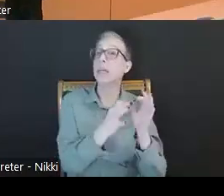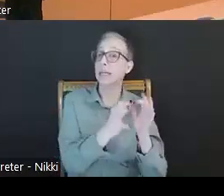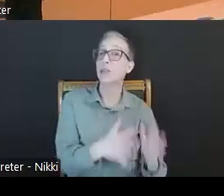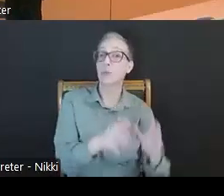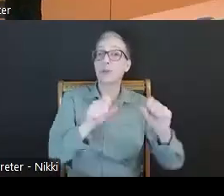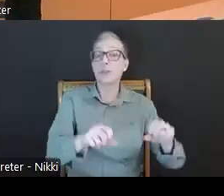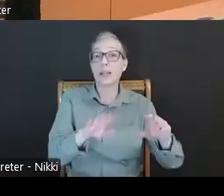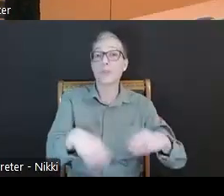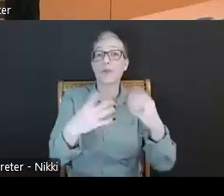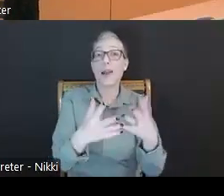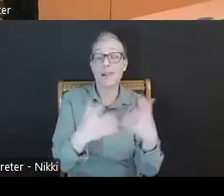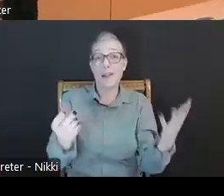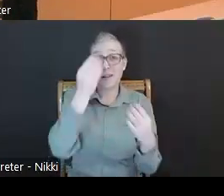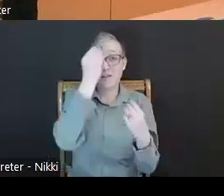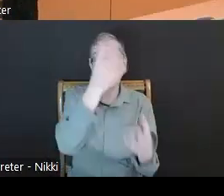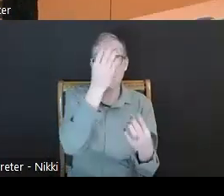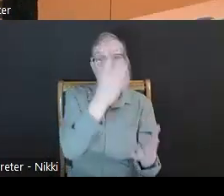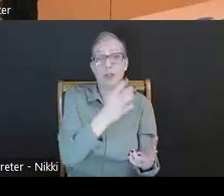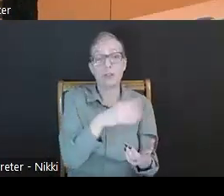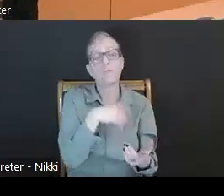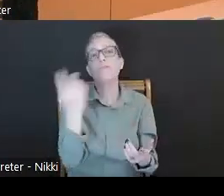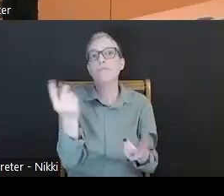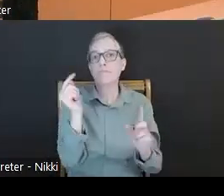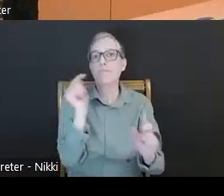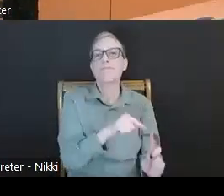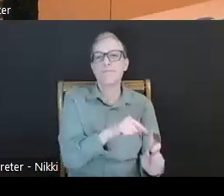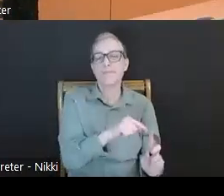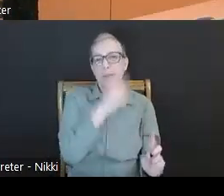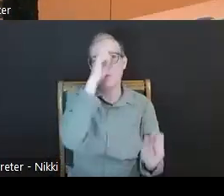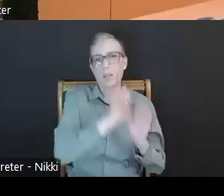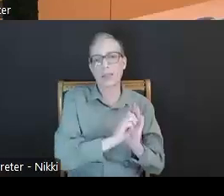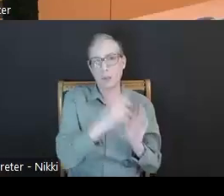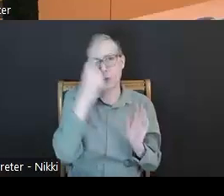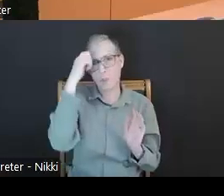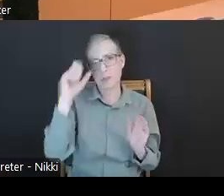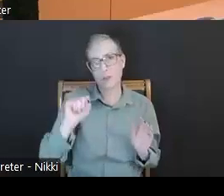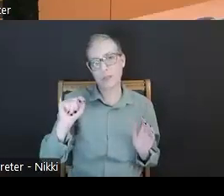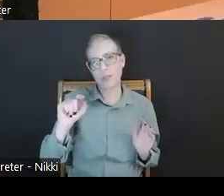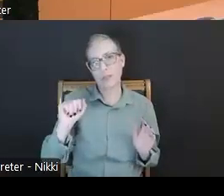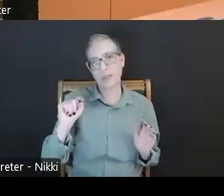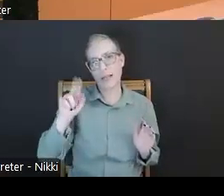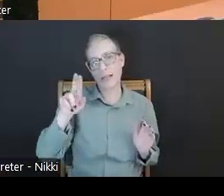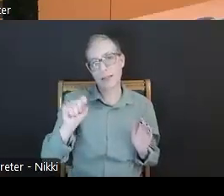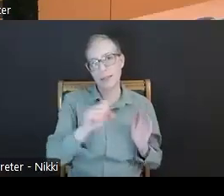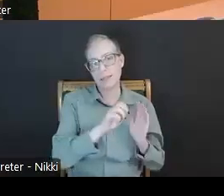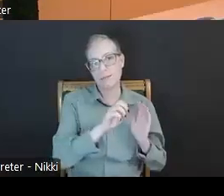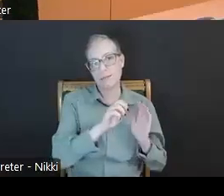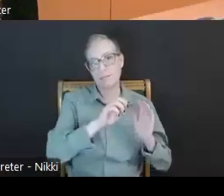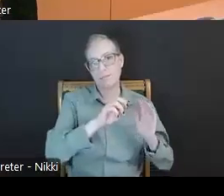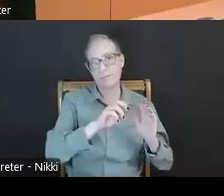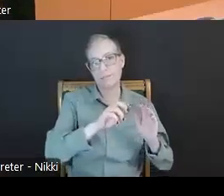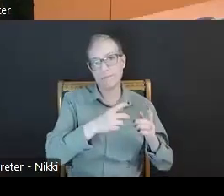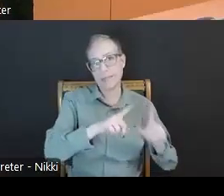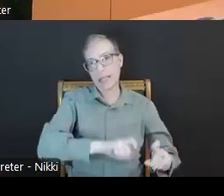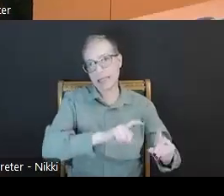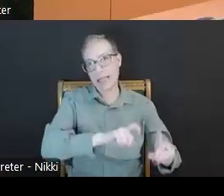especially when it comes to like the mental status exam, where part of it is like, what's the language like? What's their speech like? How does it change day